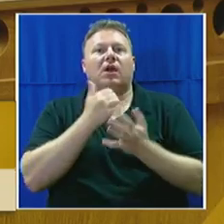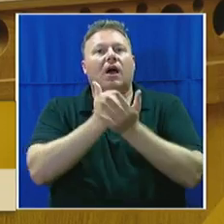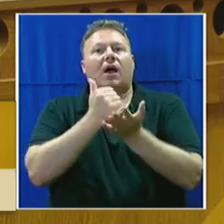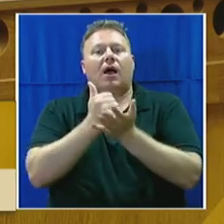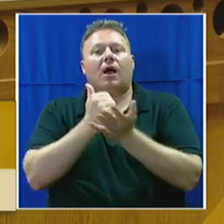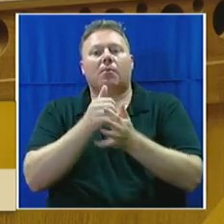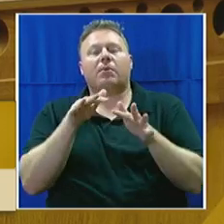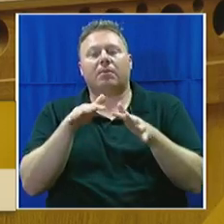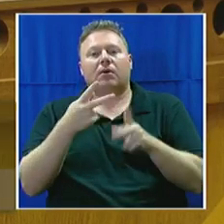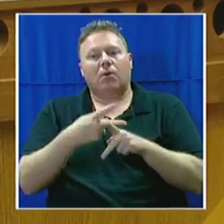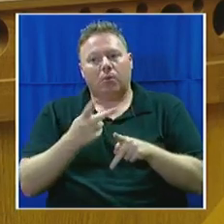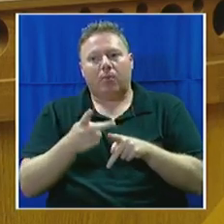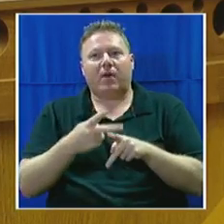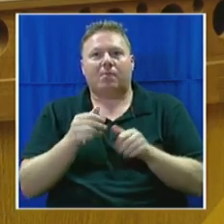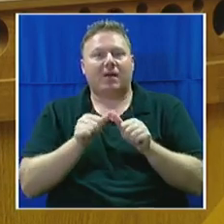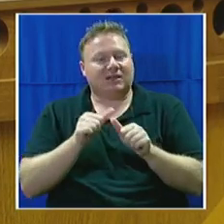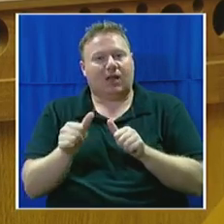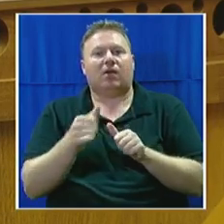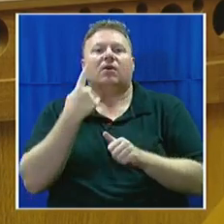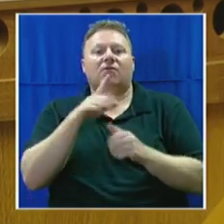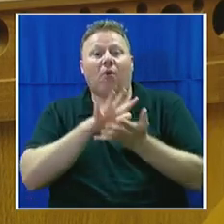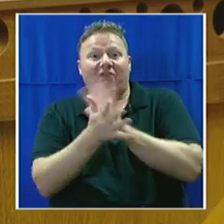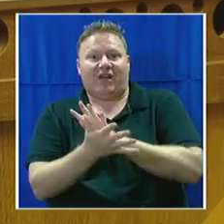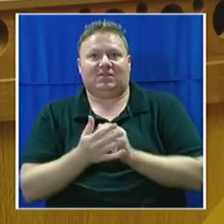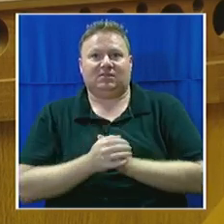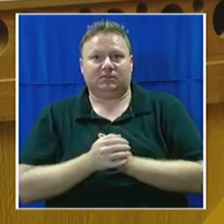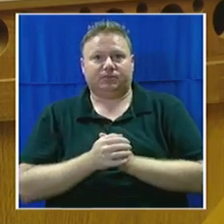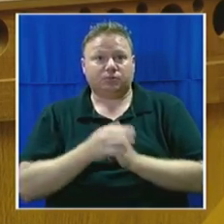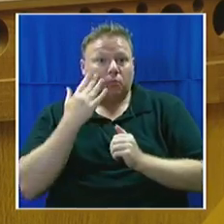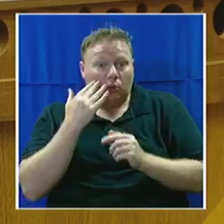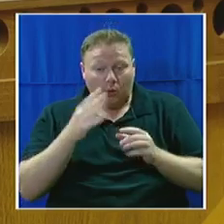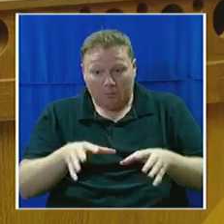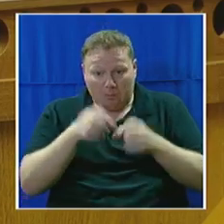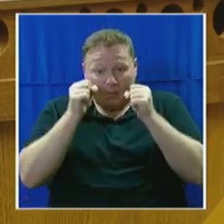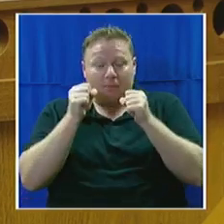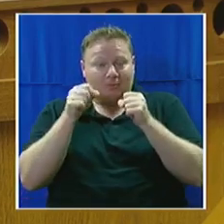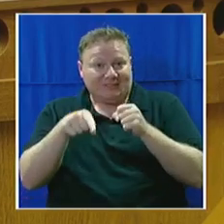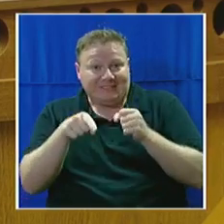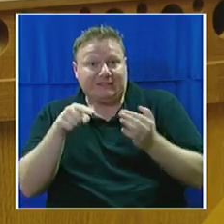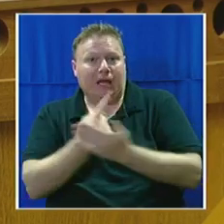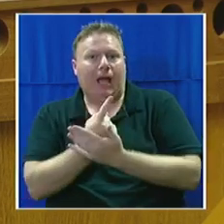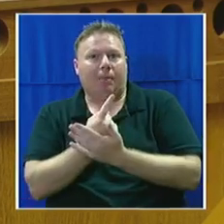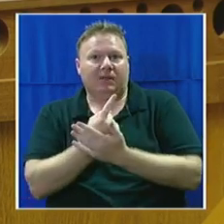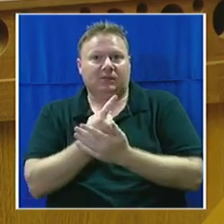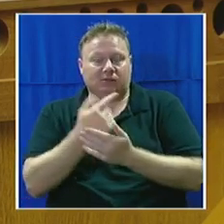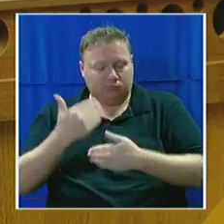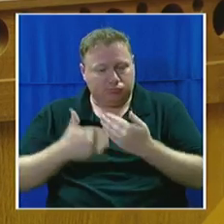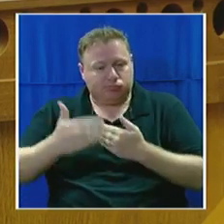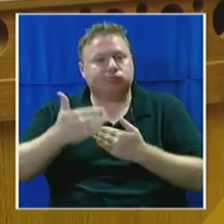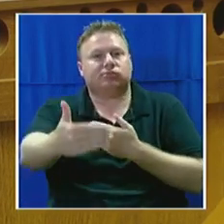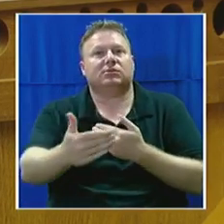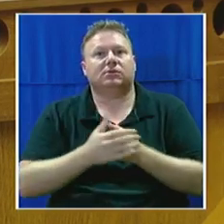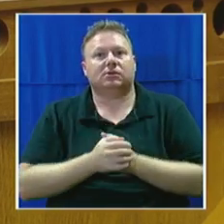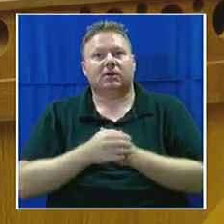to be better prepared for the effects for once we have determined what it is that in fact will hit our shores, as it has already